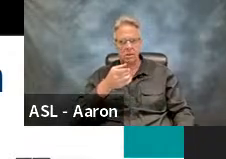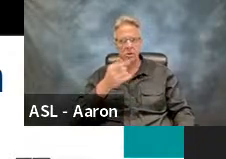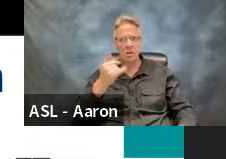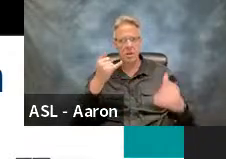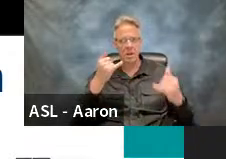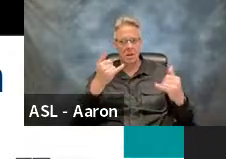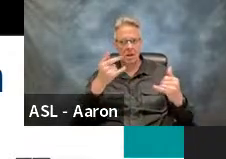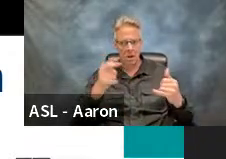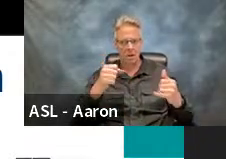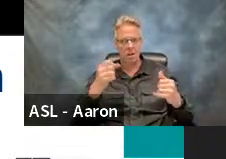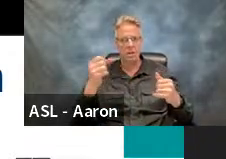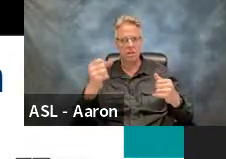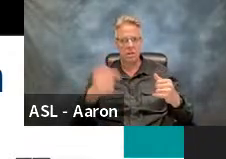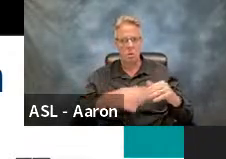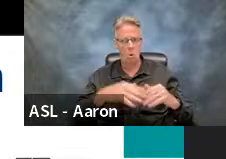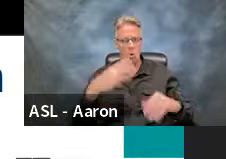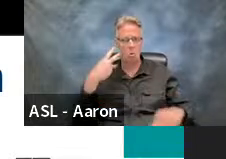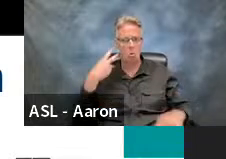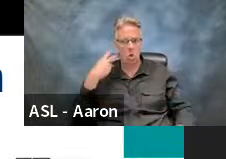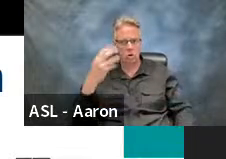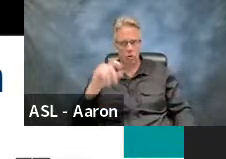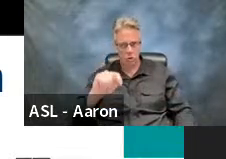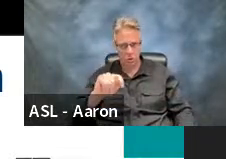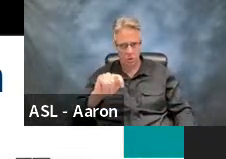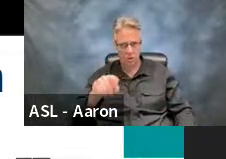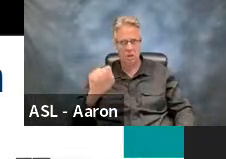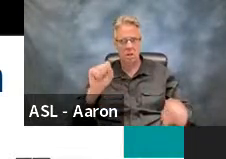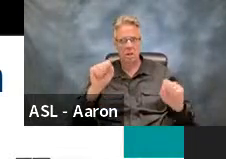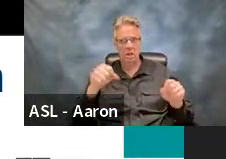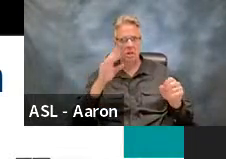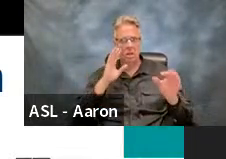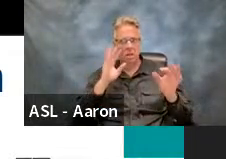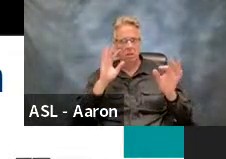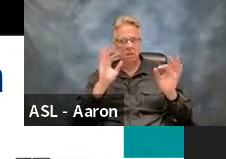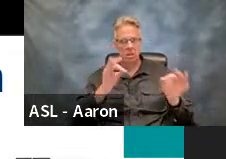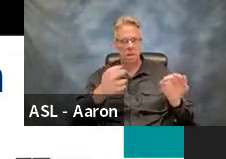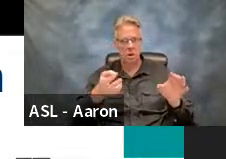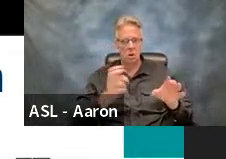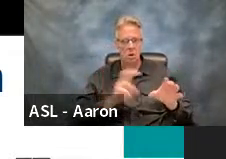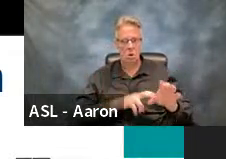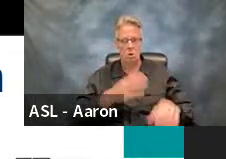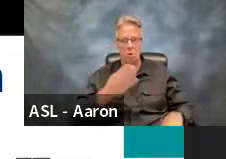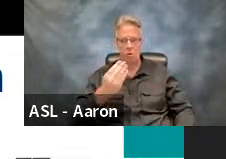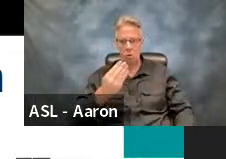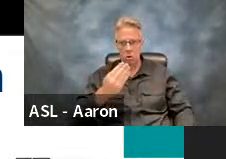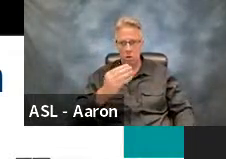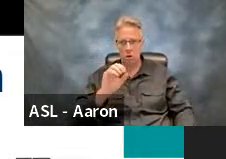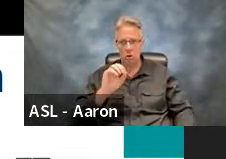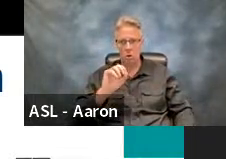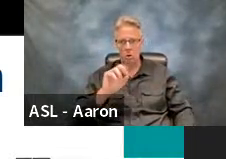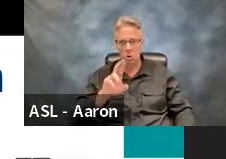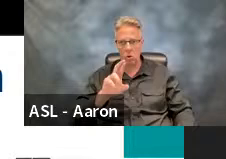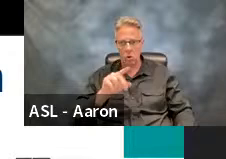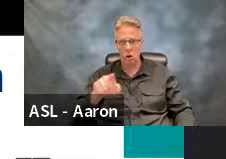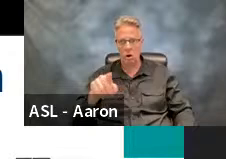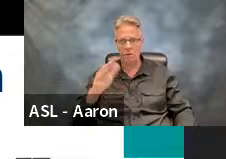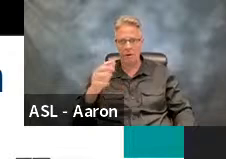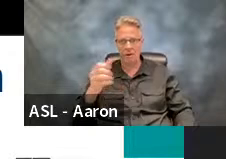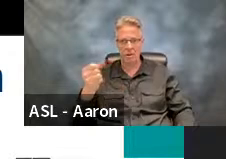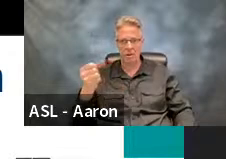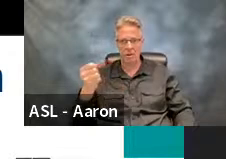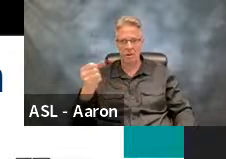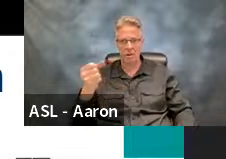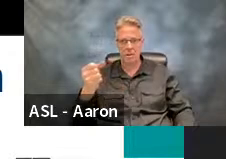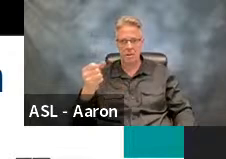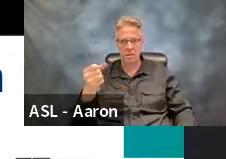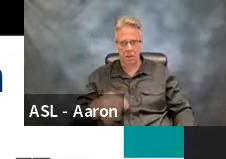go southbound on Washington Street, and you can choose to get on either 14 or 5 southbound. And